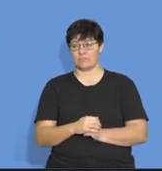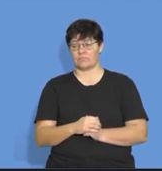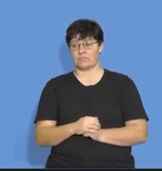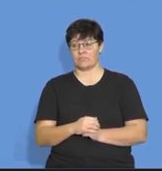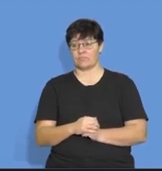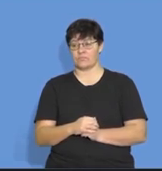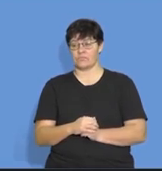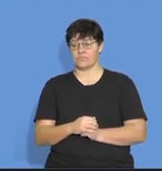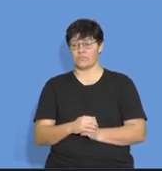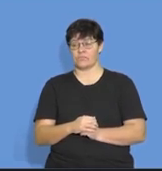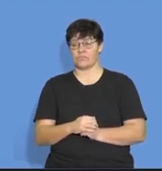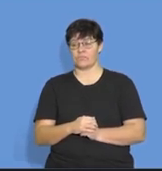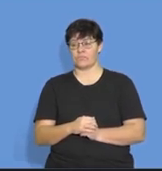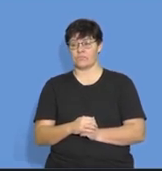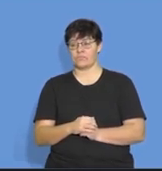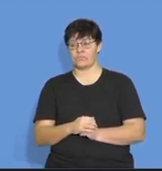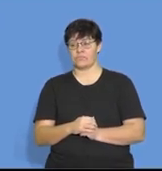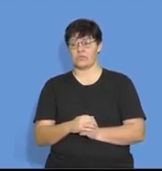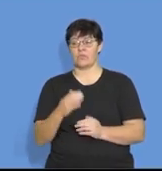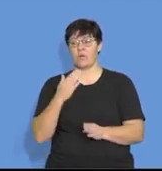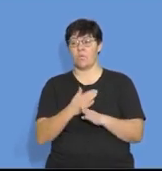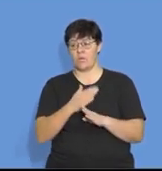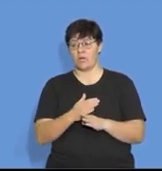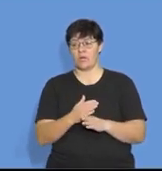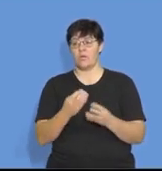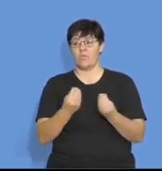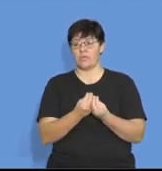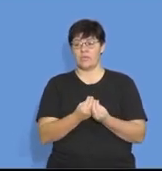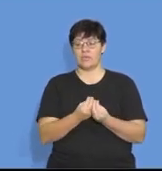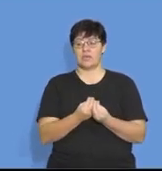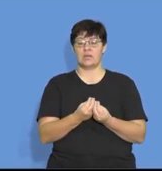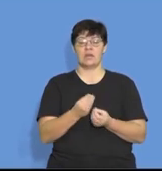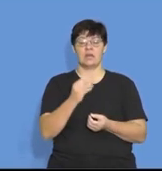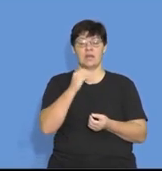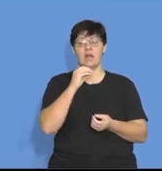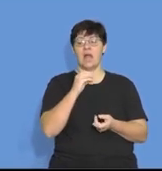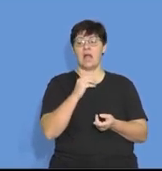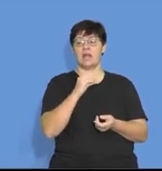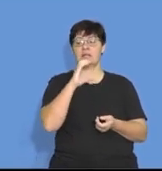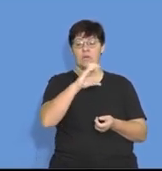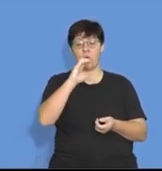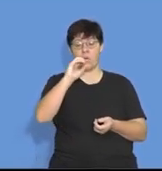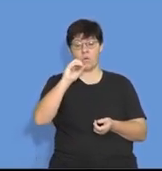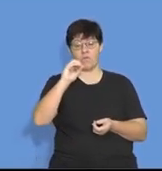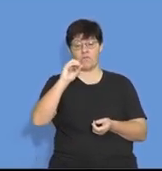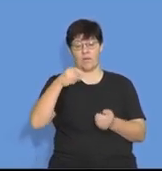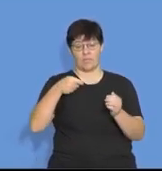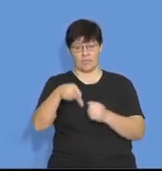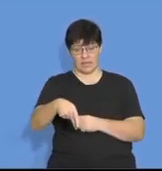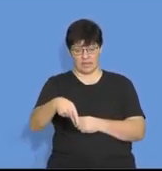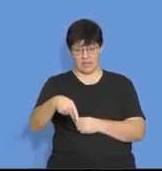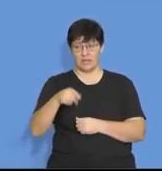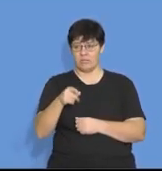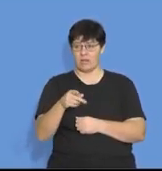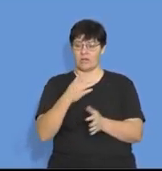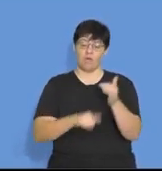can see, I'm working here with the carriage on purchases as the first calculation. So I'm working with a reverse